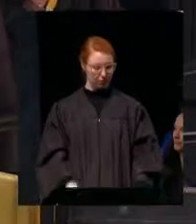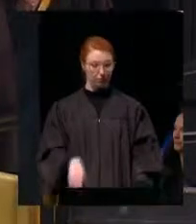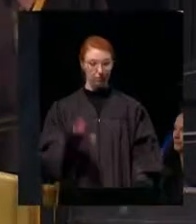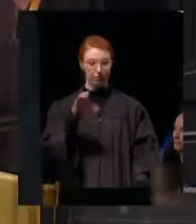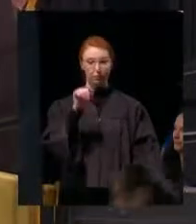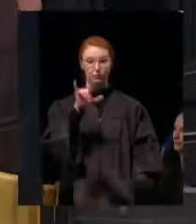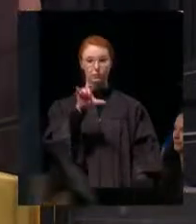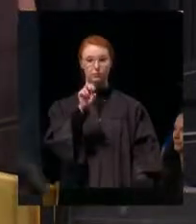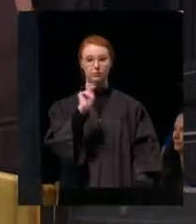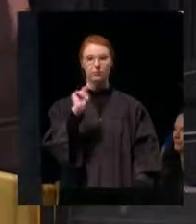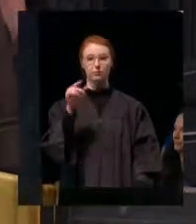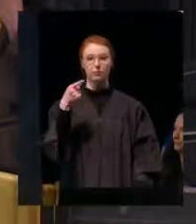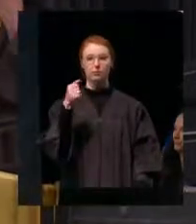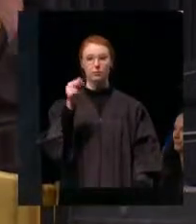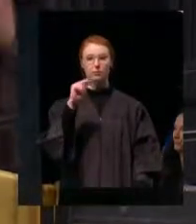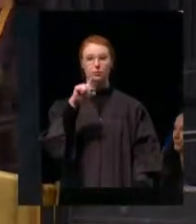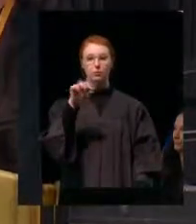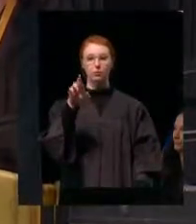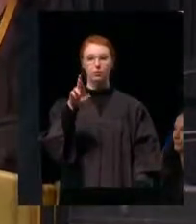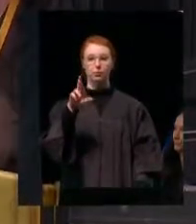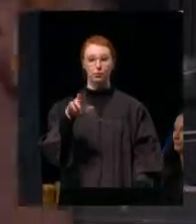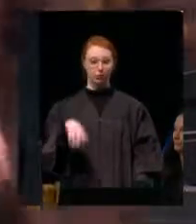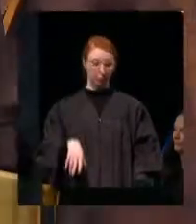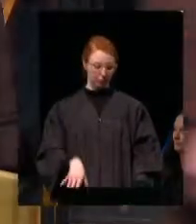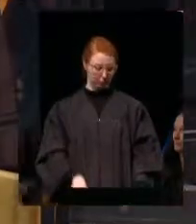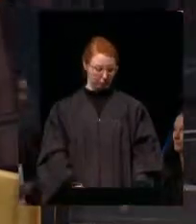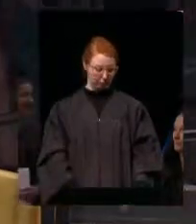Caden Ganser.